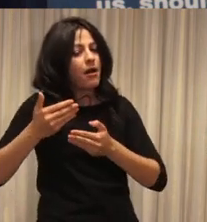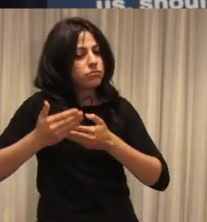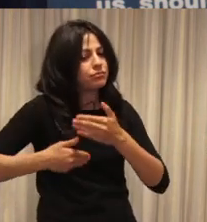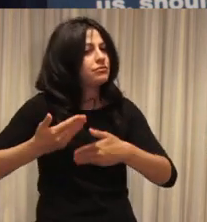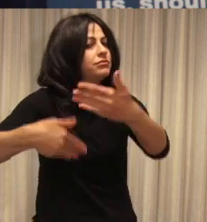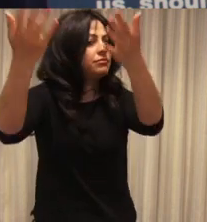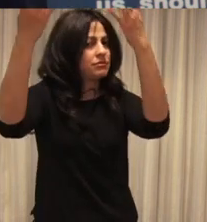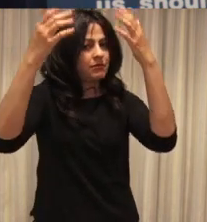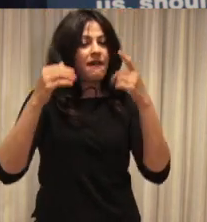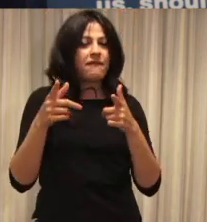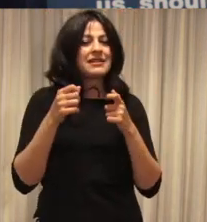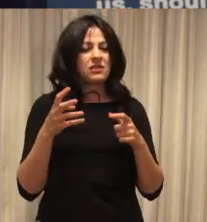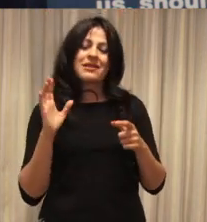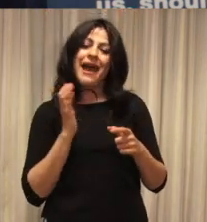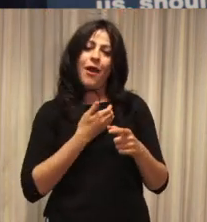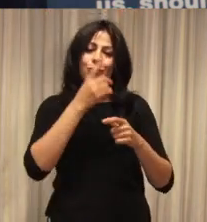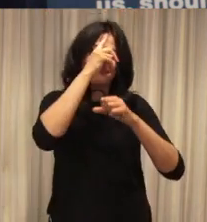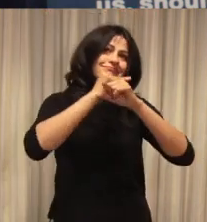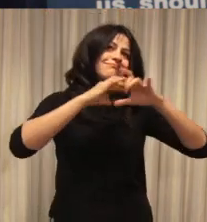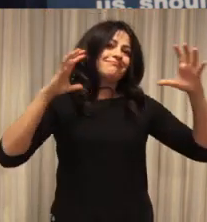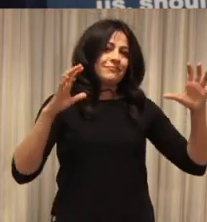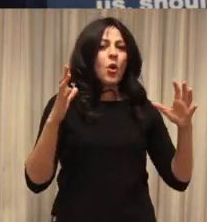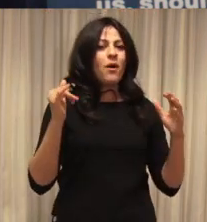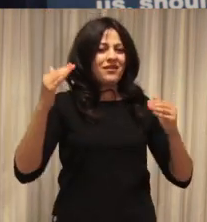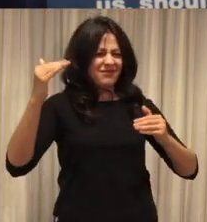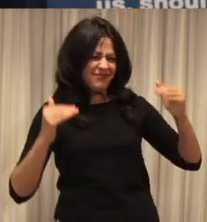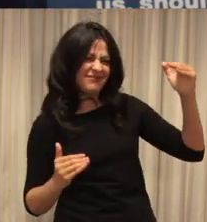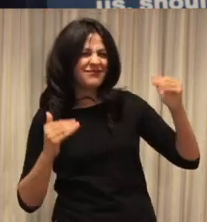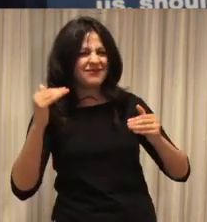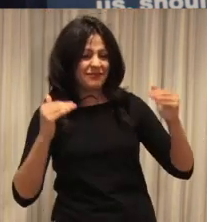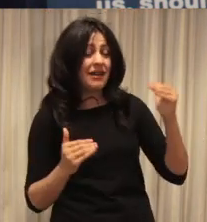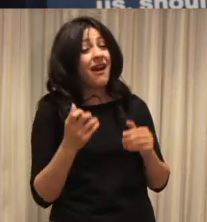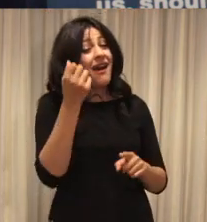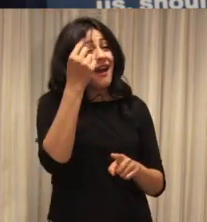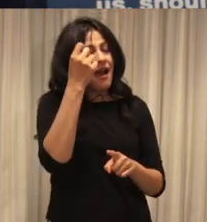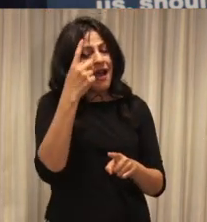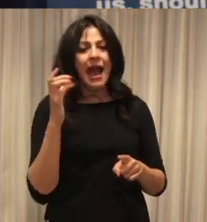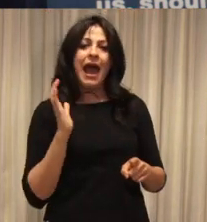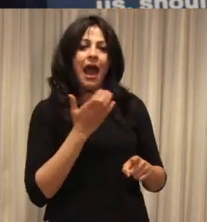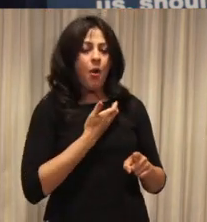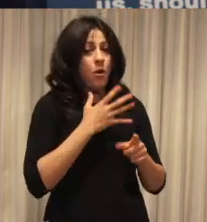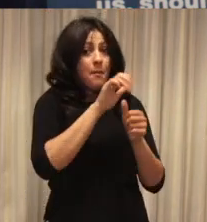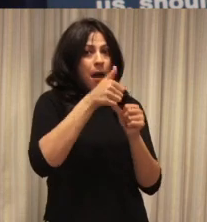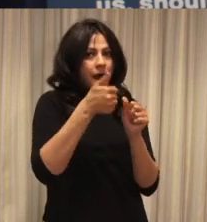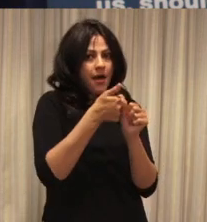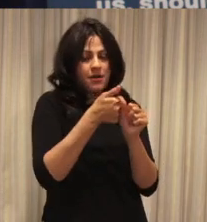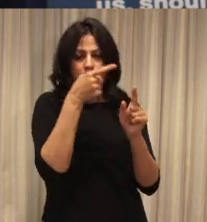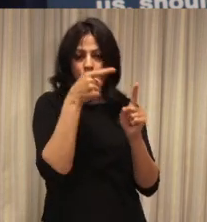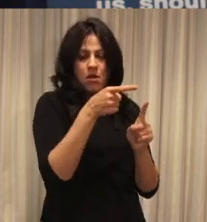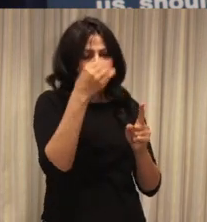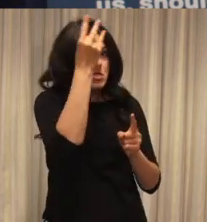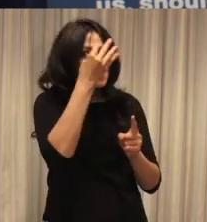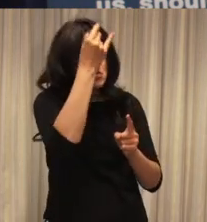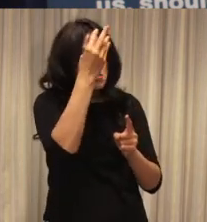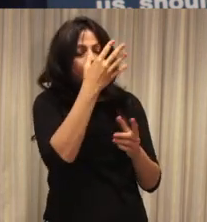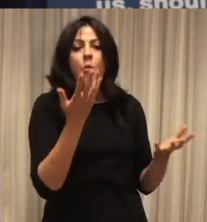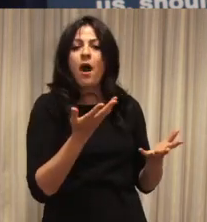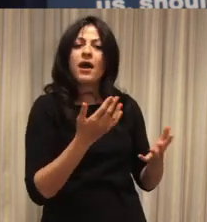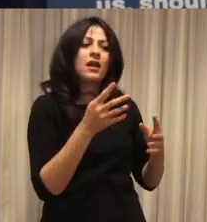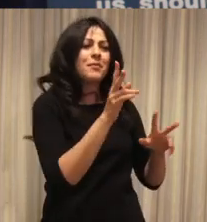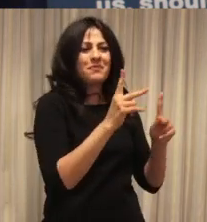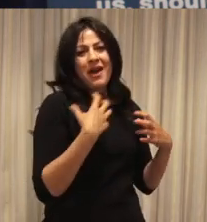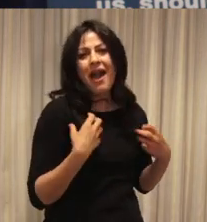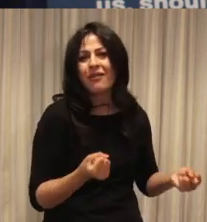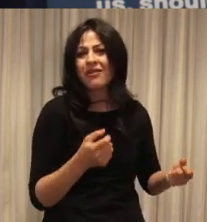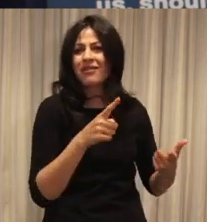that balance right, with the overall goal always has to be health and safety and protecting the lives of our residents, and